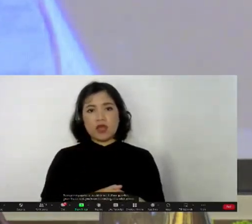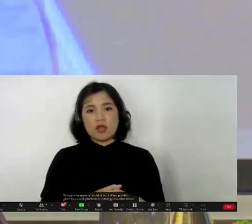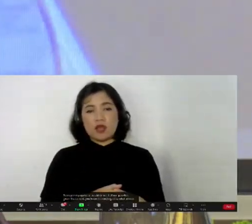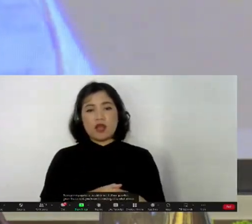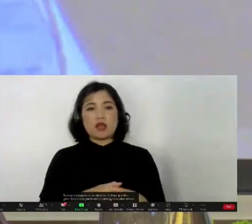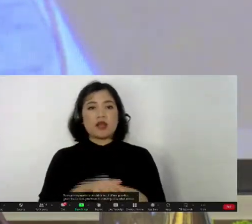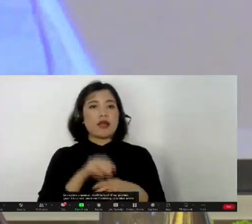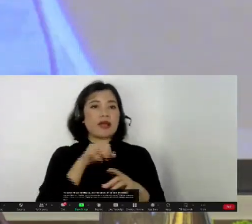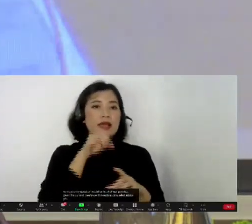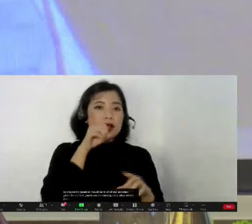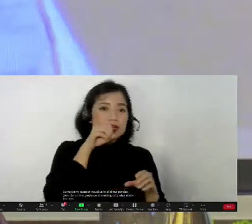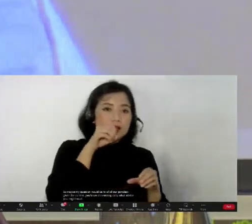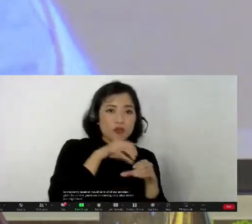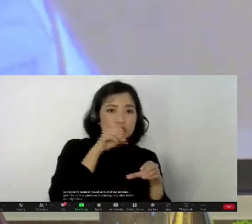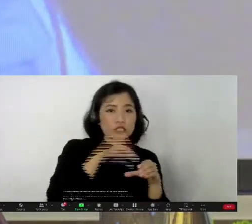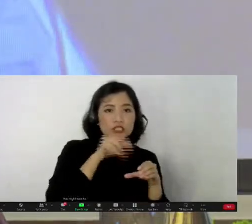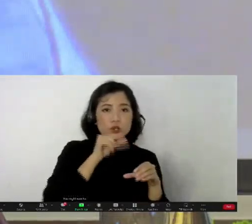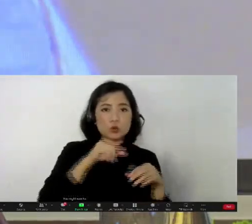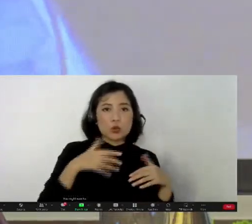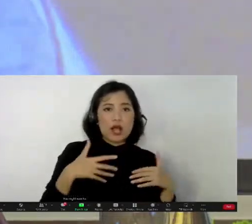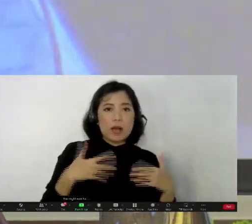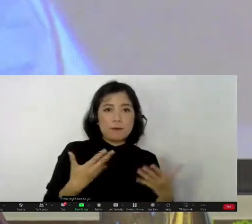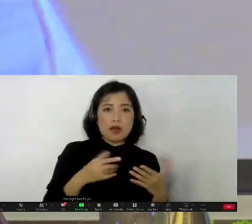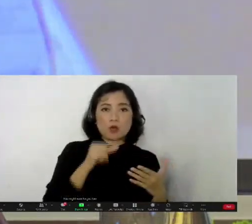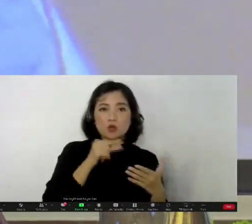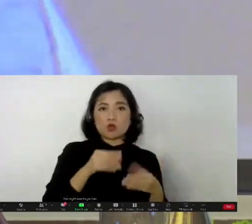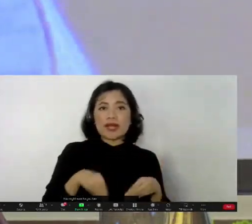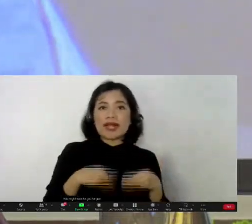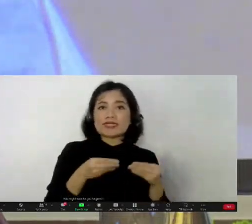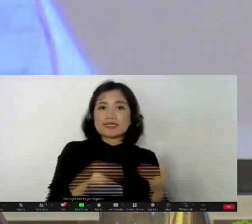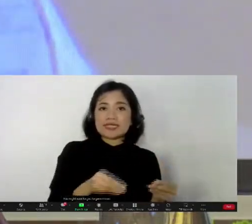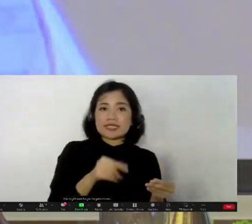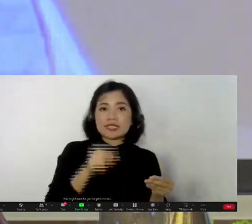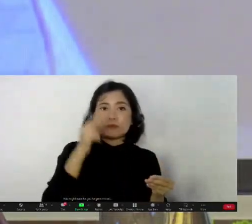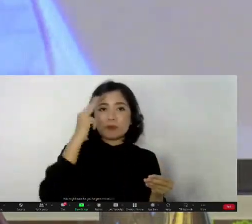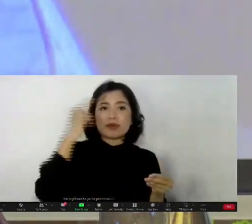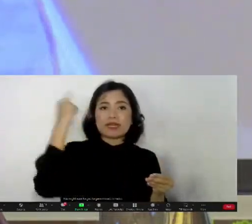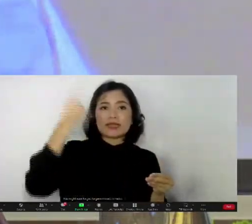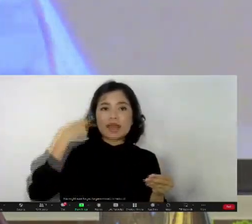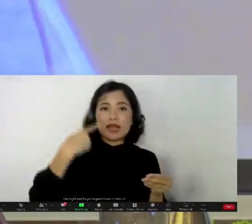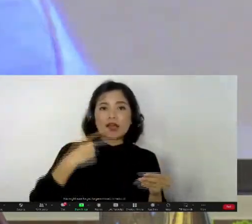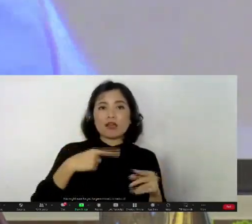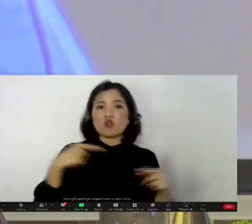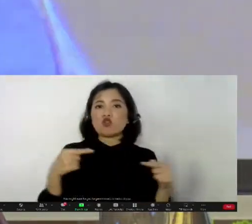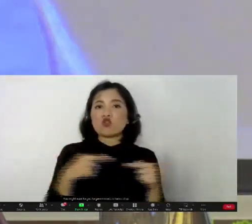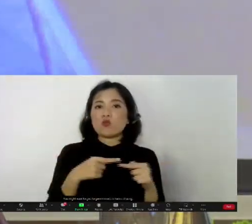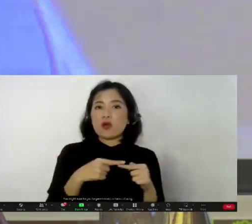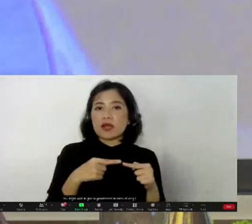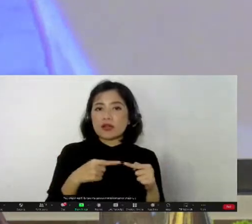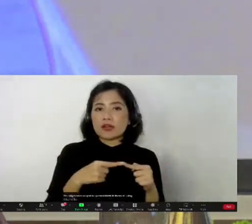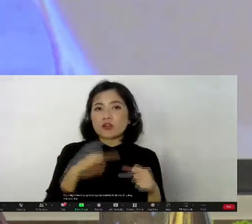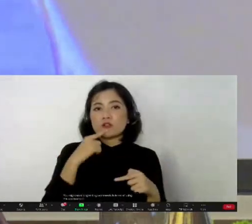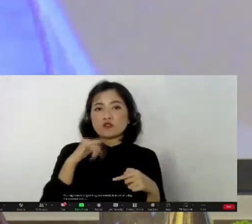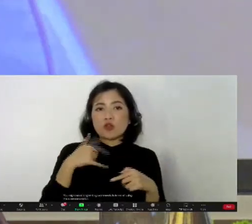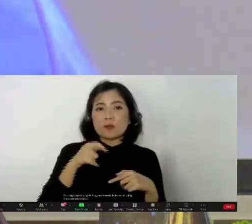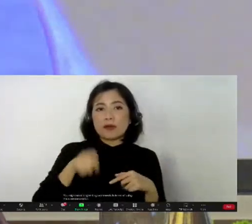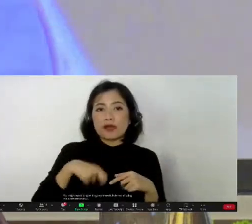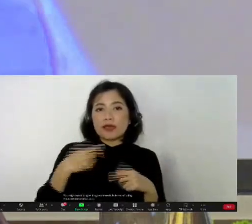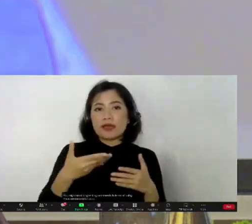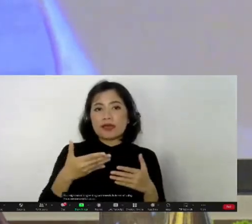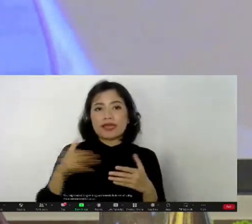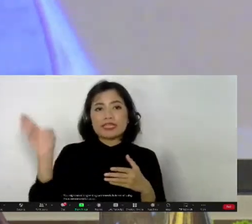you might want to give to governments in terms of using these environmental